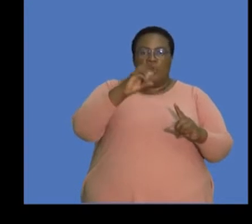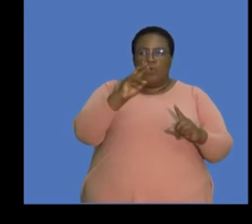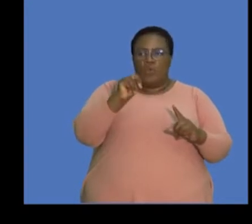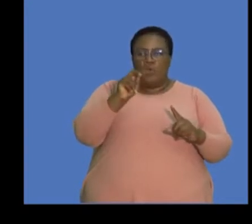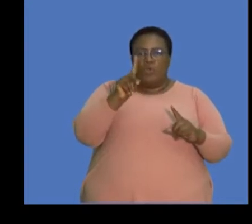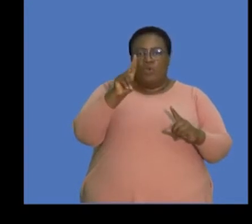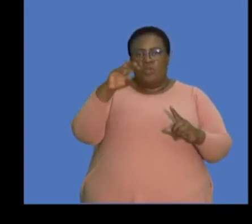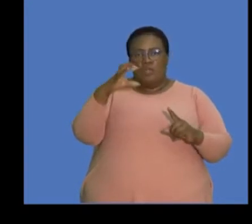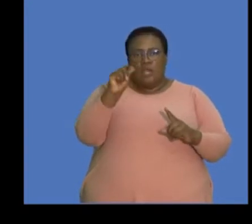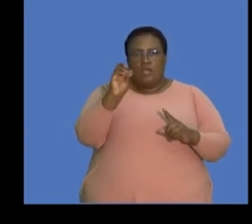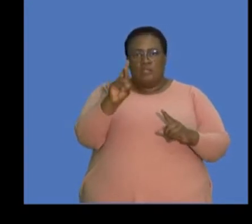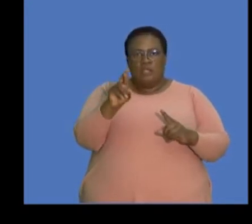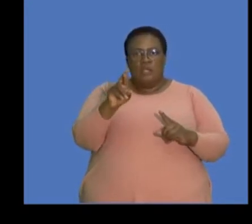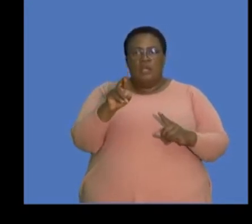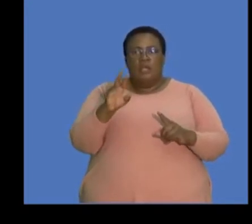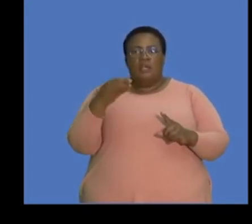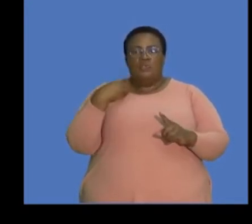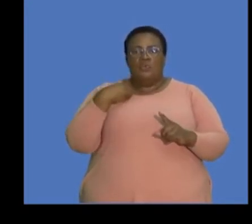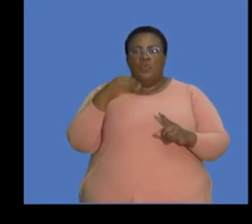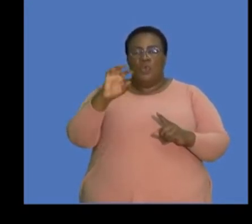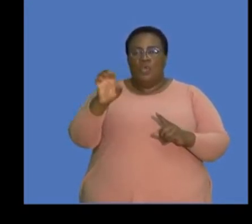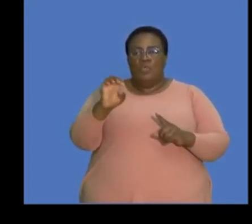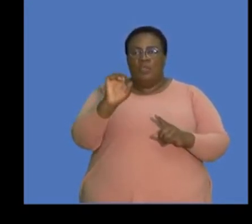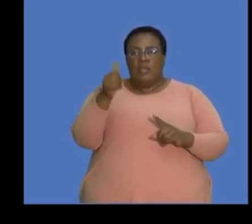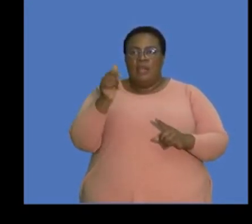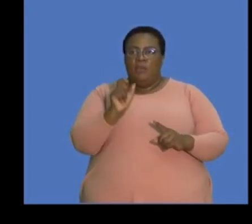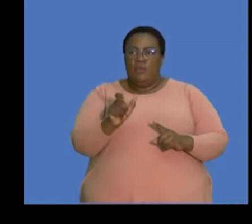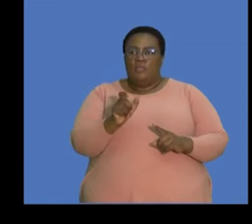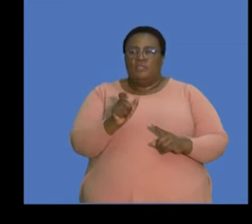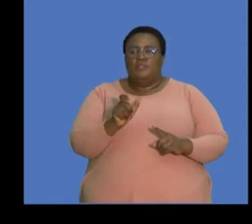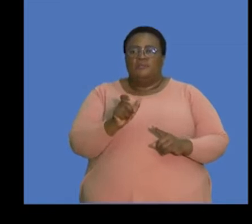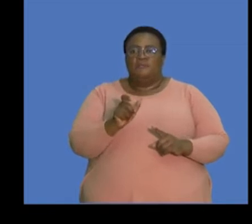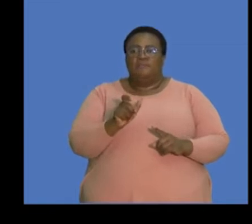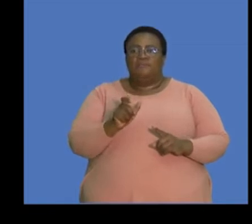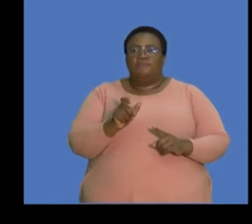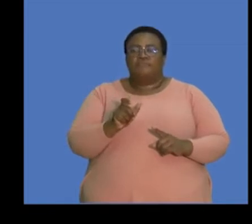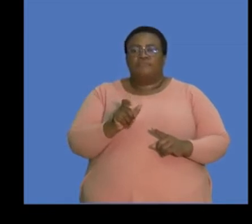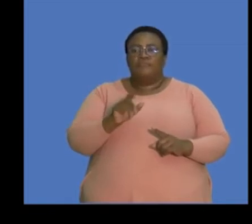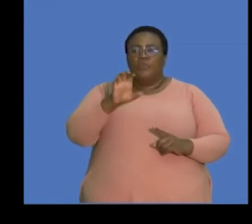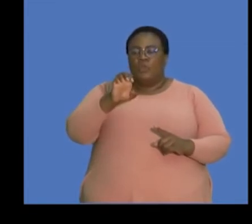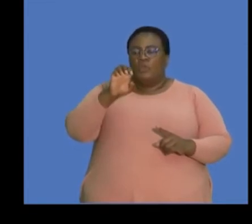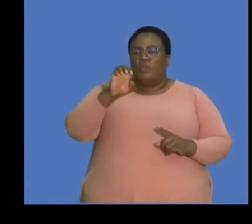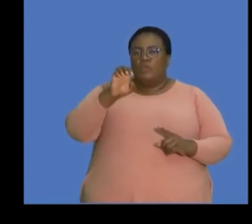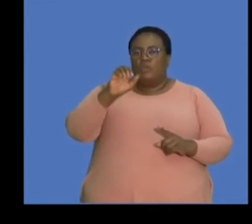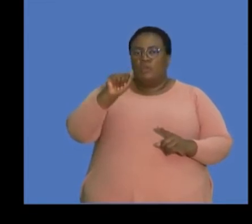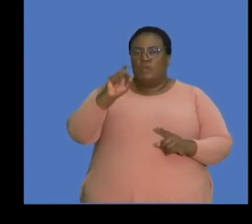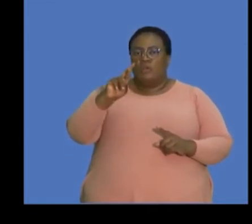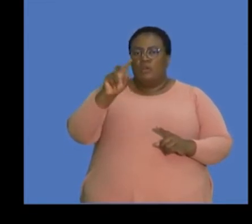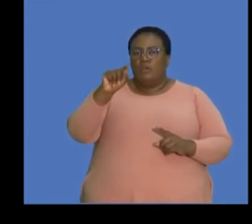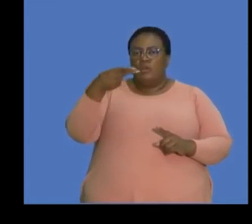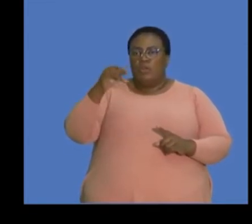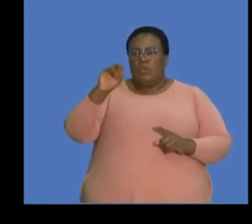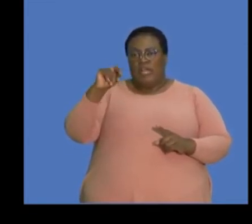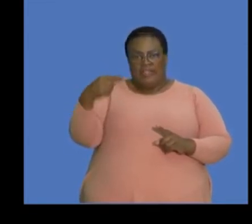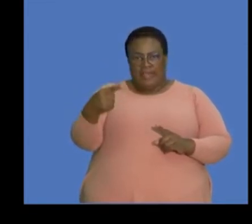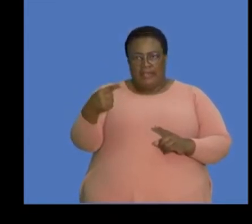what is called discharging, okay? Or in other words, the earthing, okay? Right.